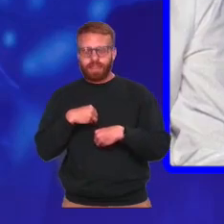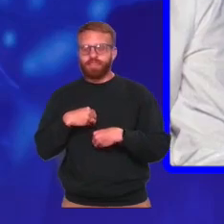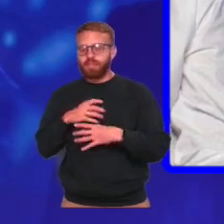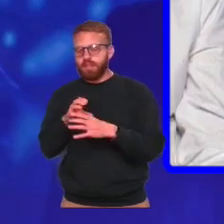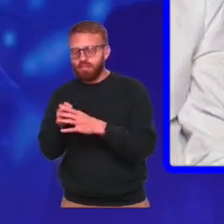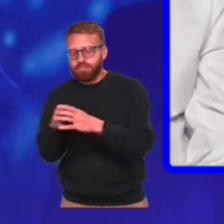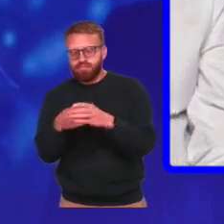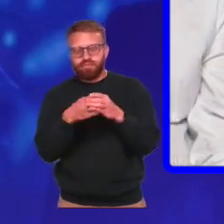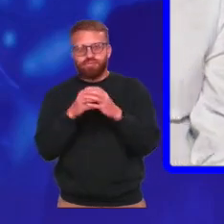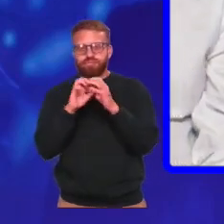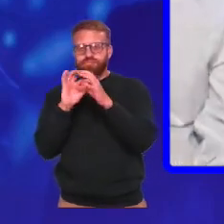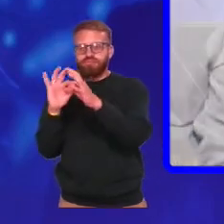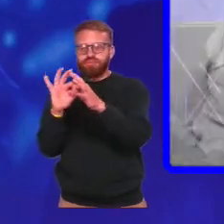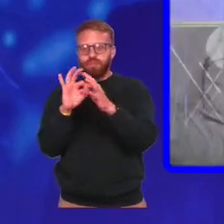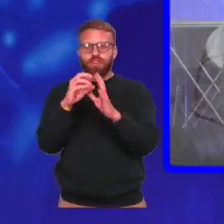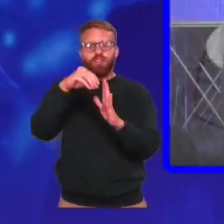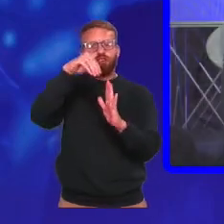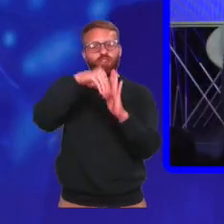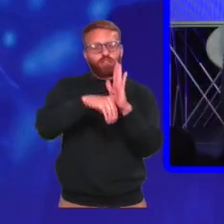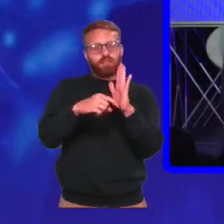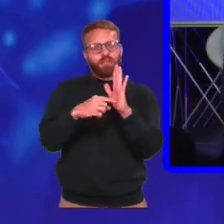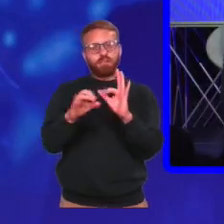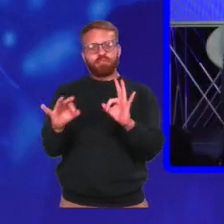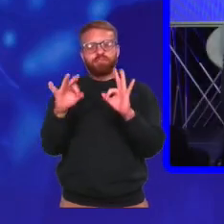used to playing.